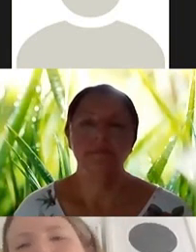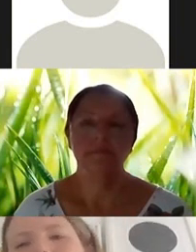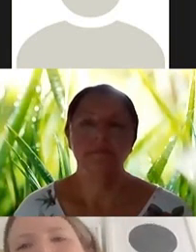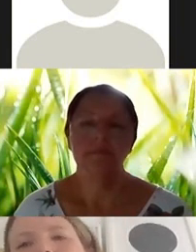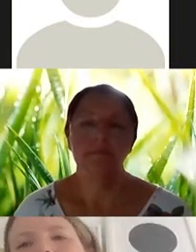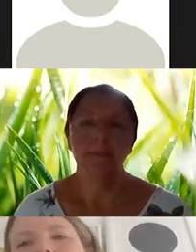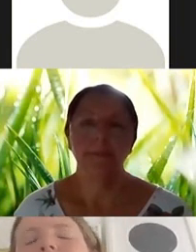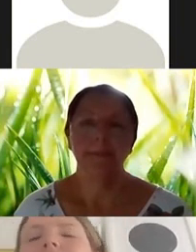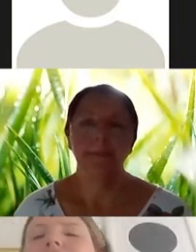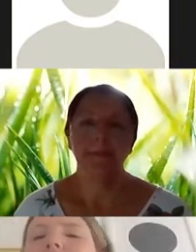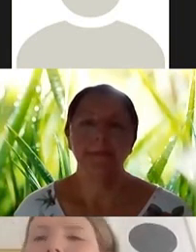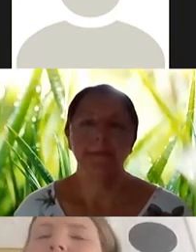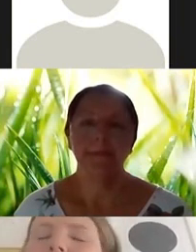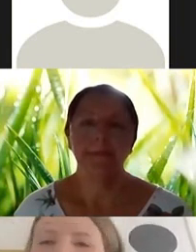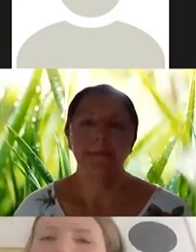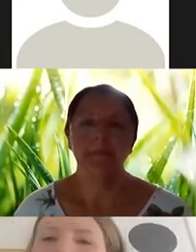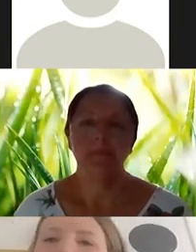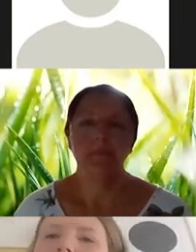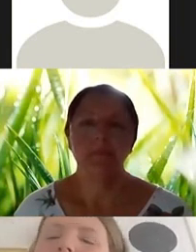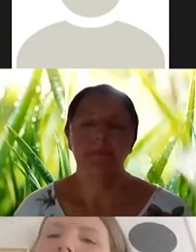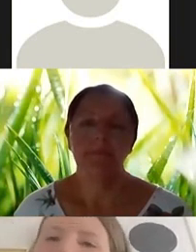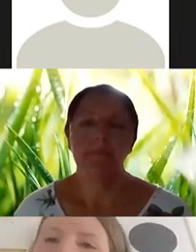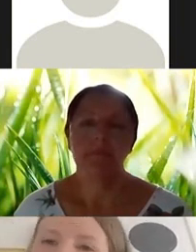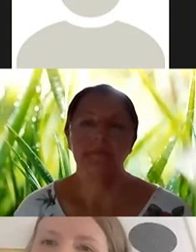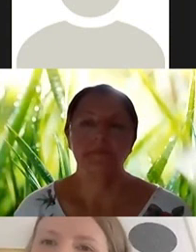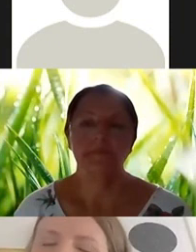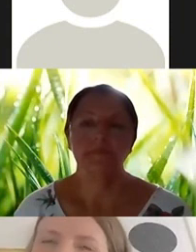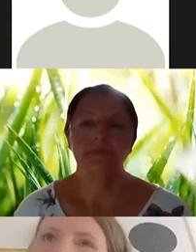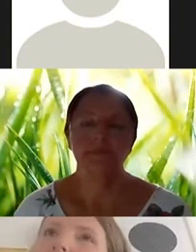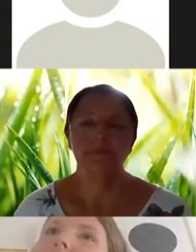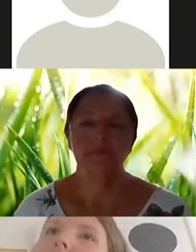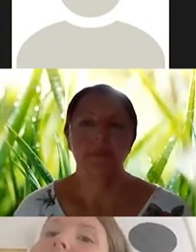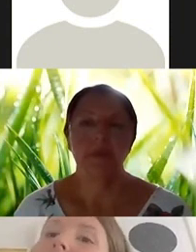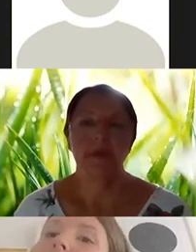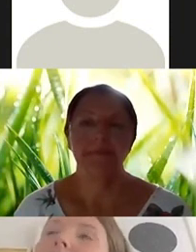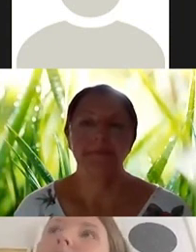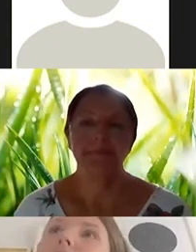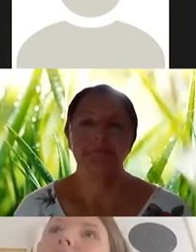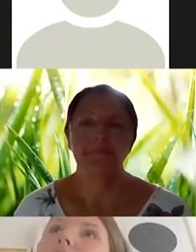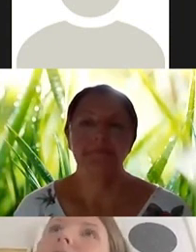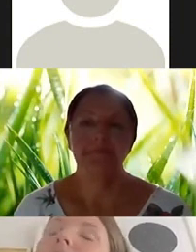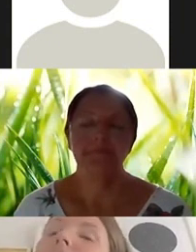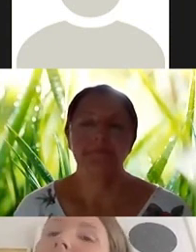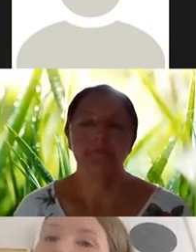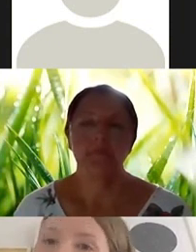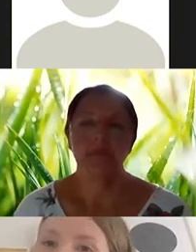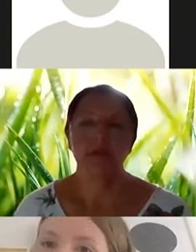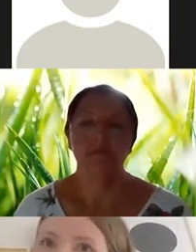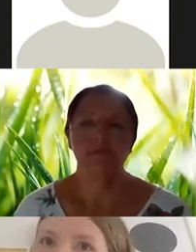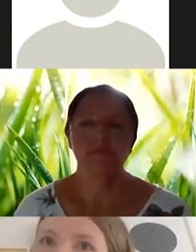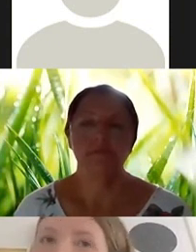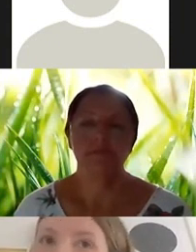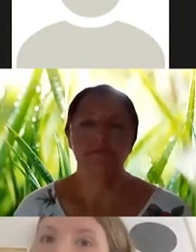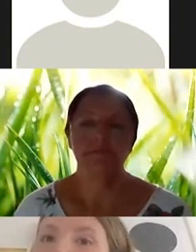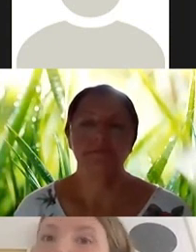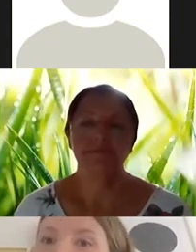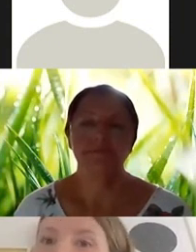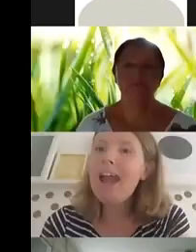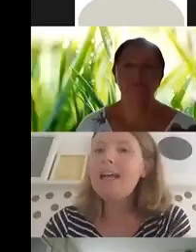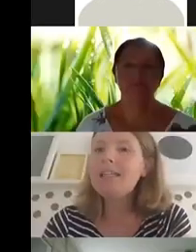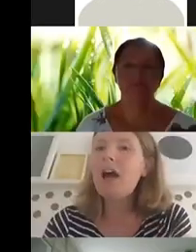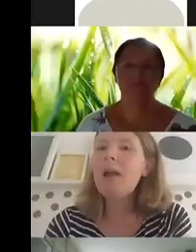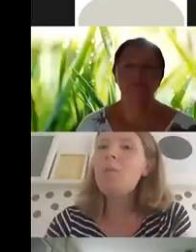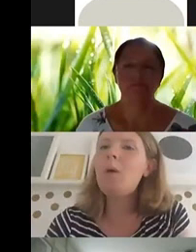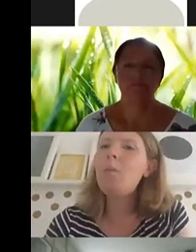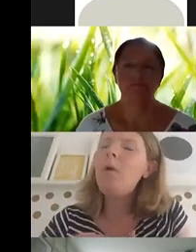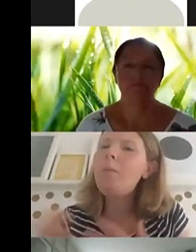enjoy themselves, first they need to feel calm. A sense of connectedness and how to create